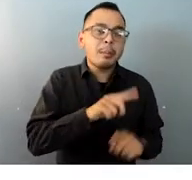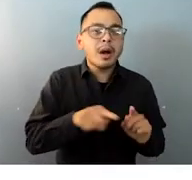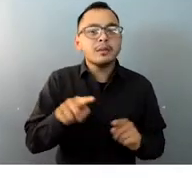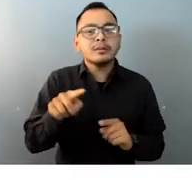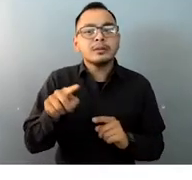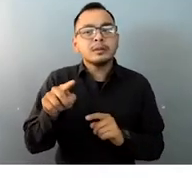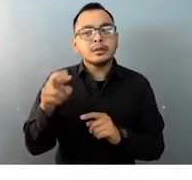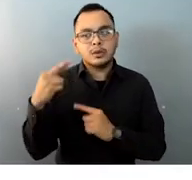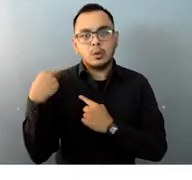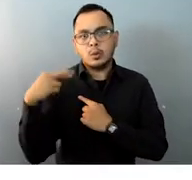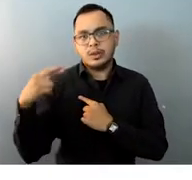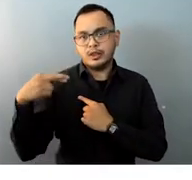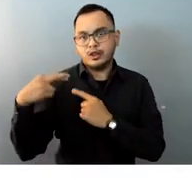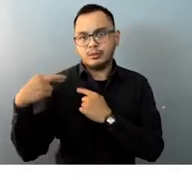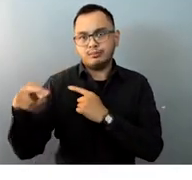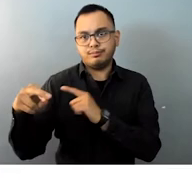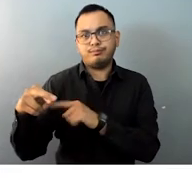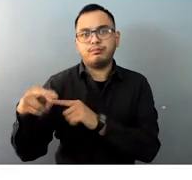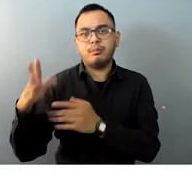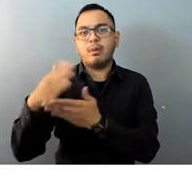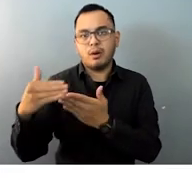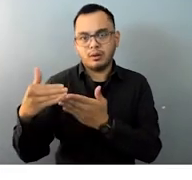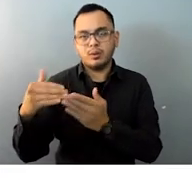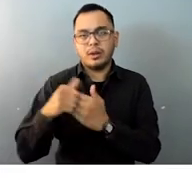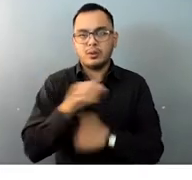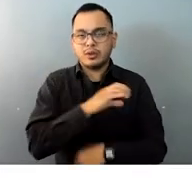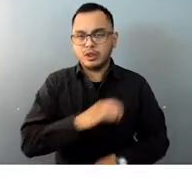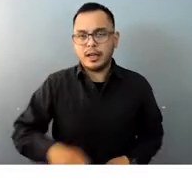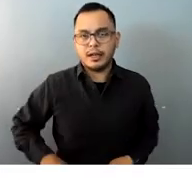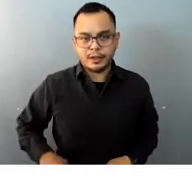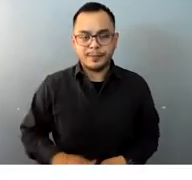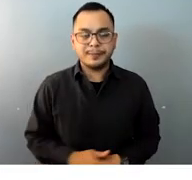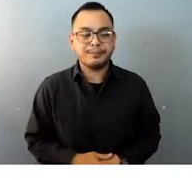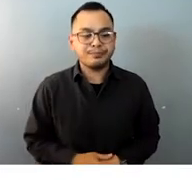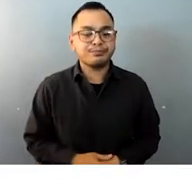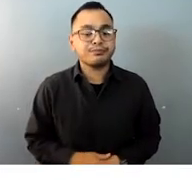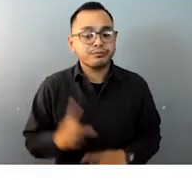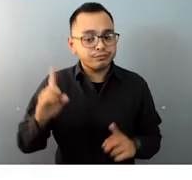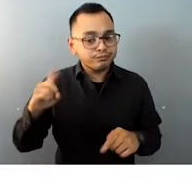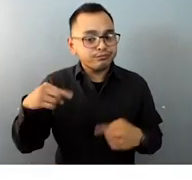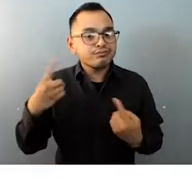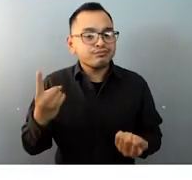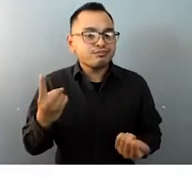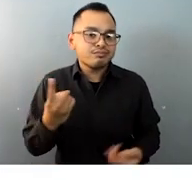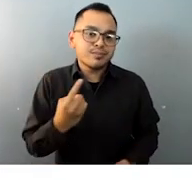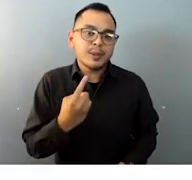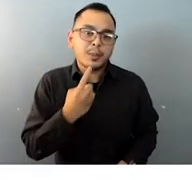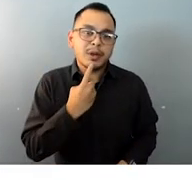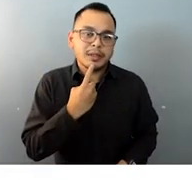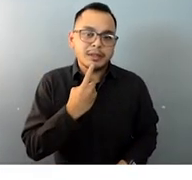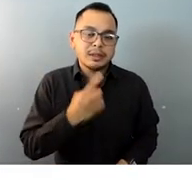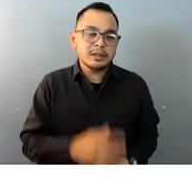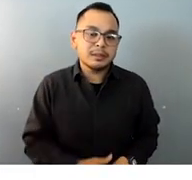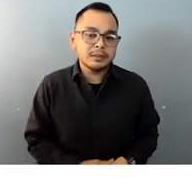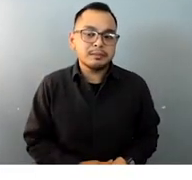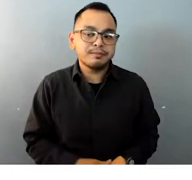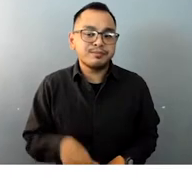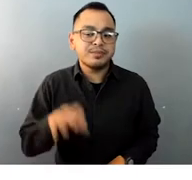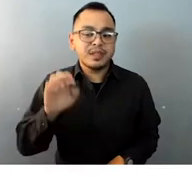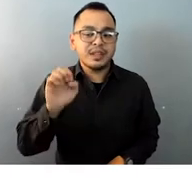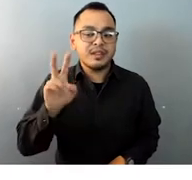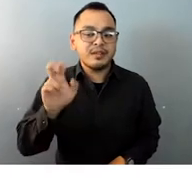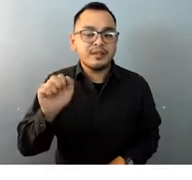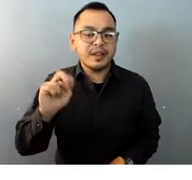not faith, but the religious aspect of Christianity. It's been very disappointing,